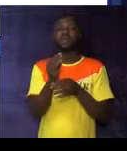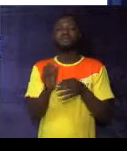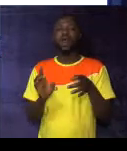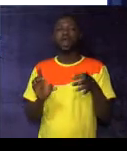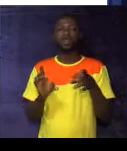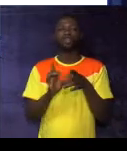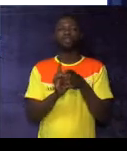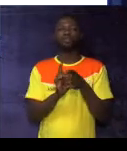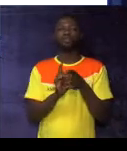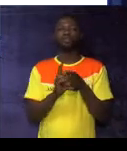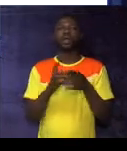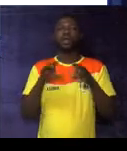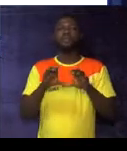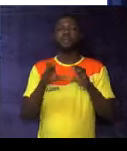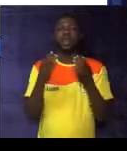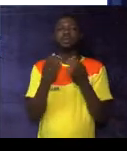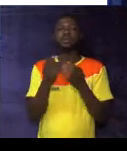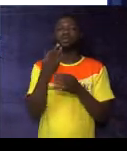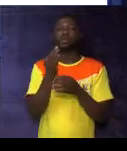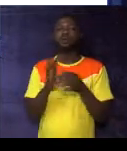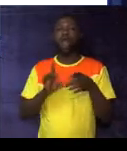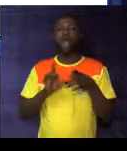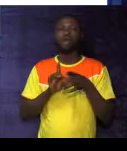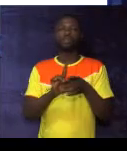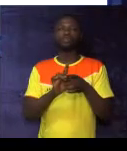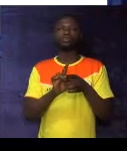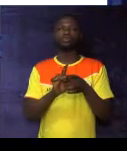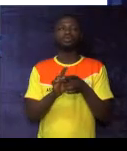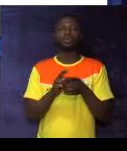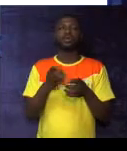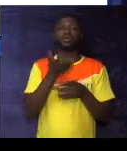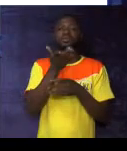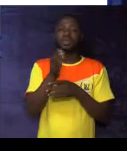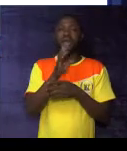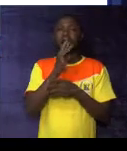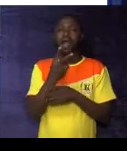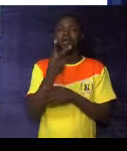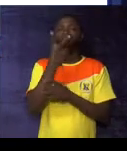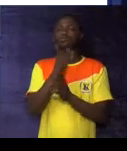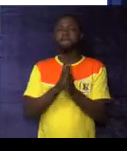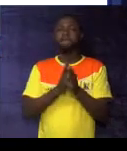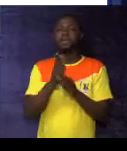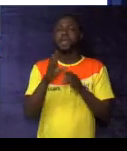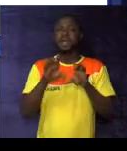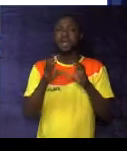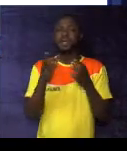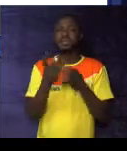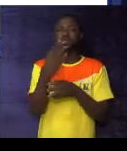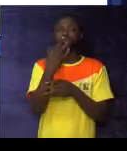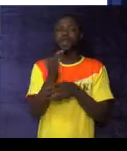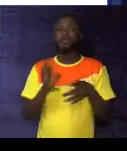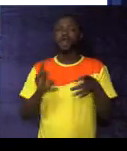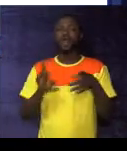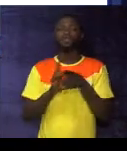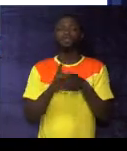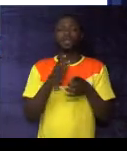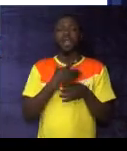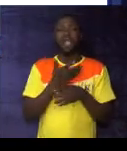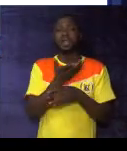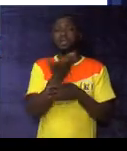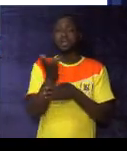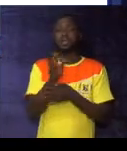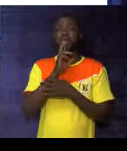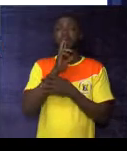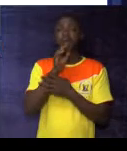Classes of conjunction. Classes of conjunction. There are two main classes of